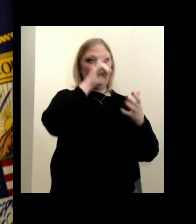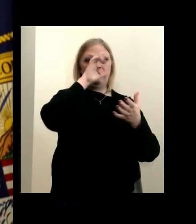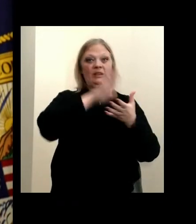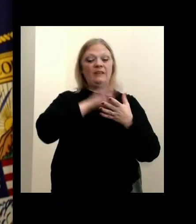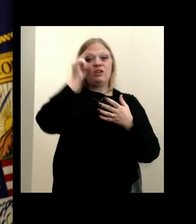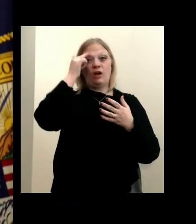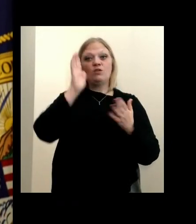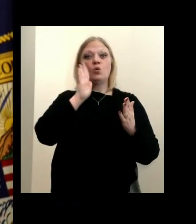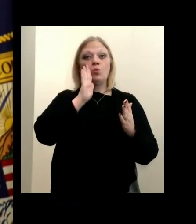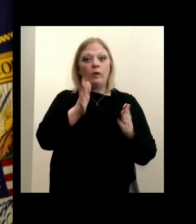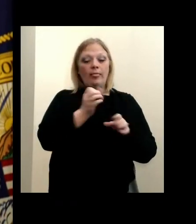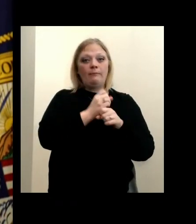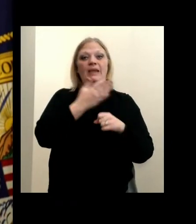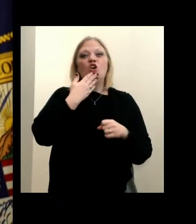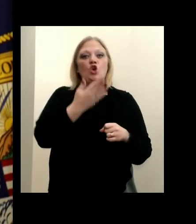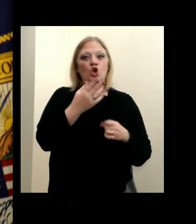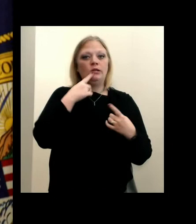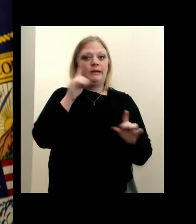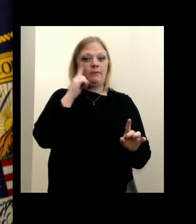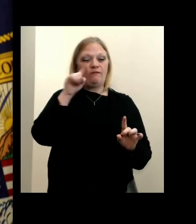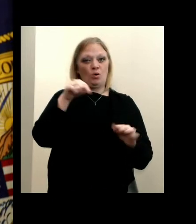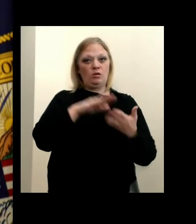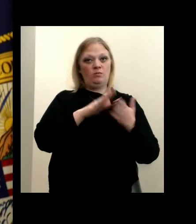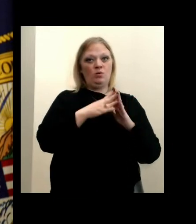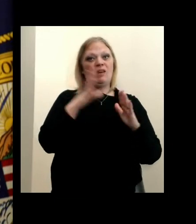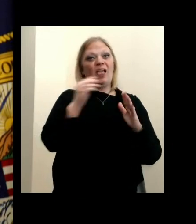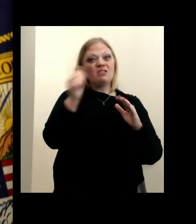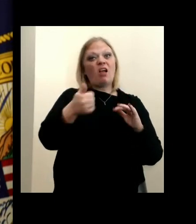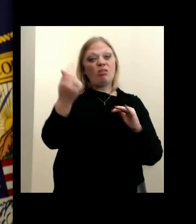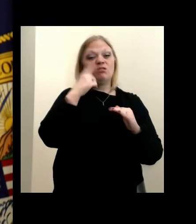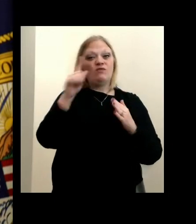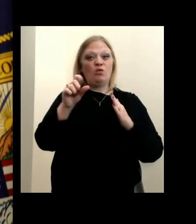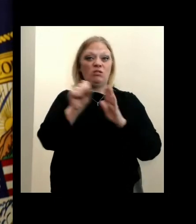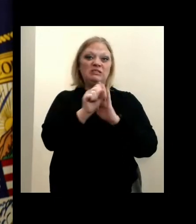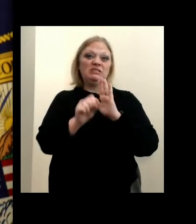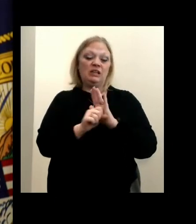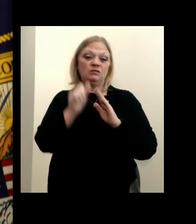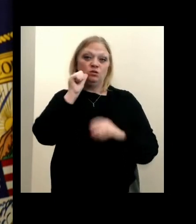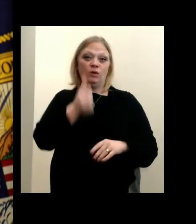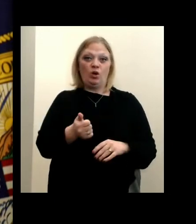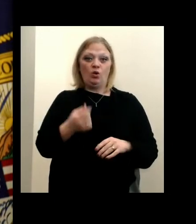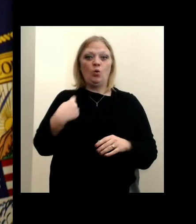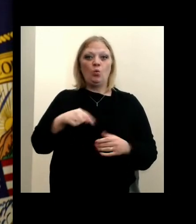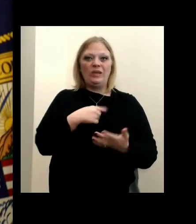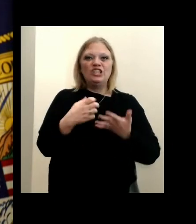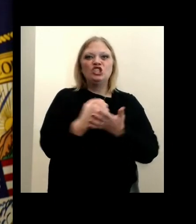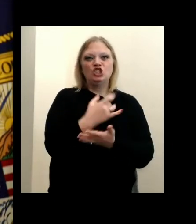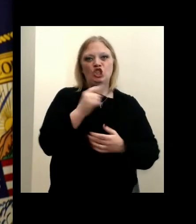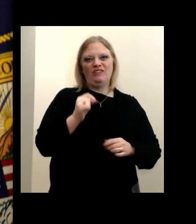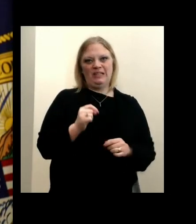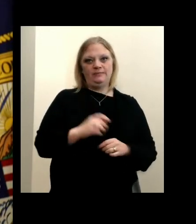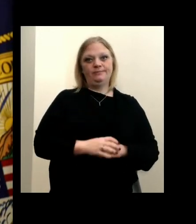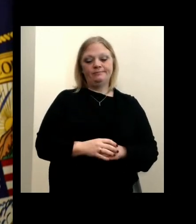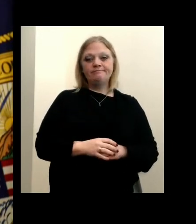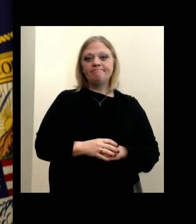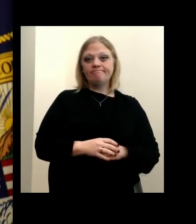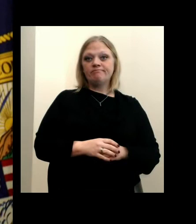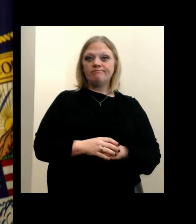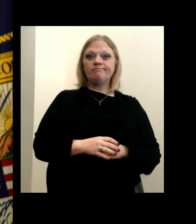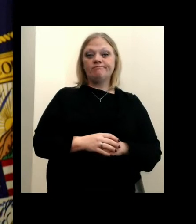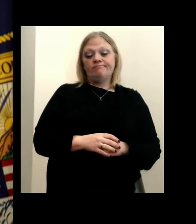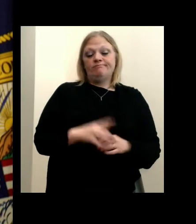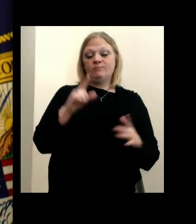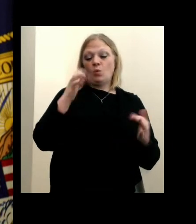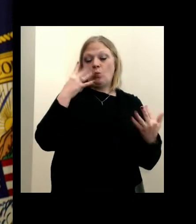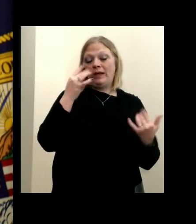announcement for this community and others in New York State tomorrow. We deserve it, but we'll just have to wait and see. And when